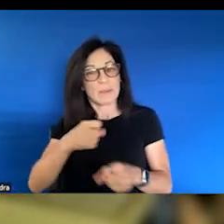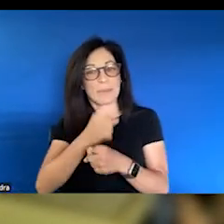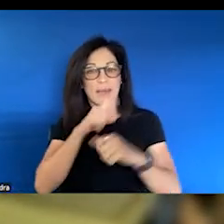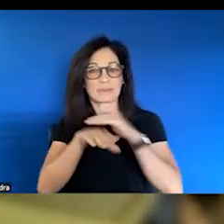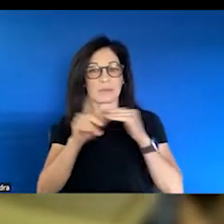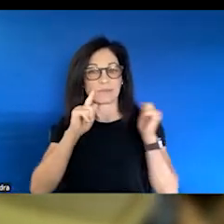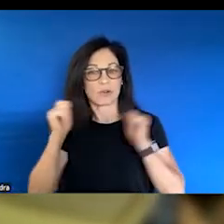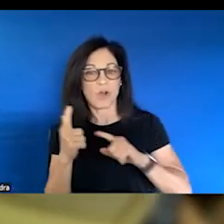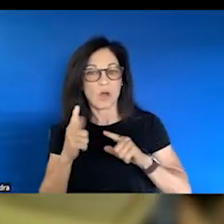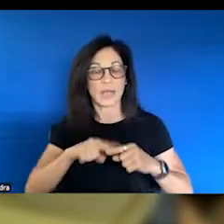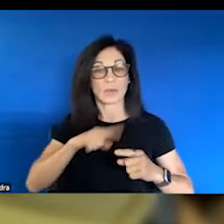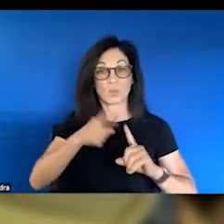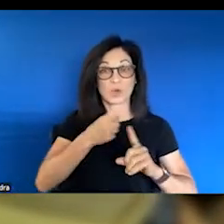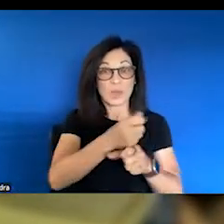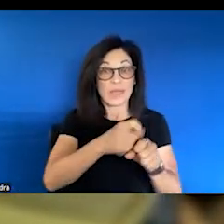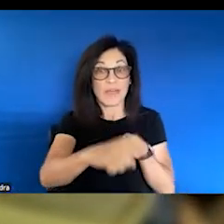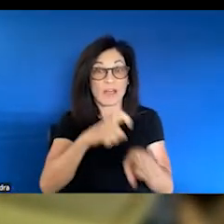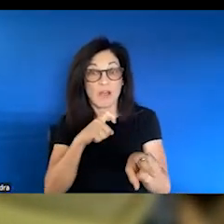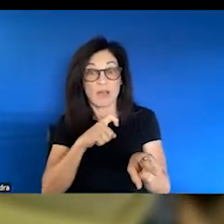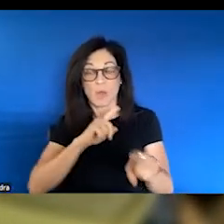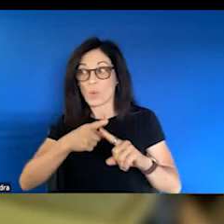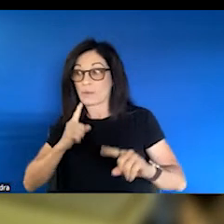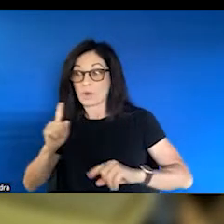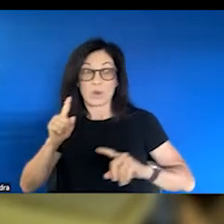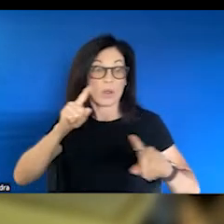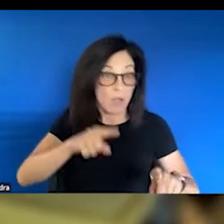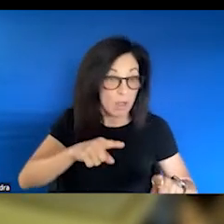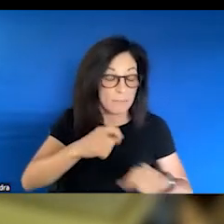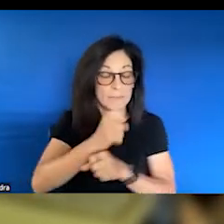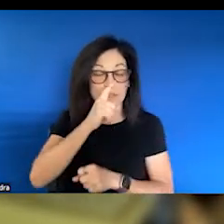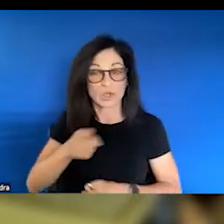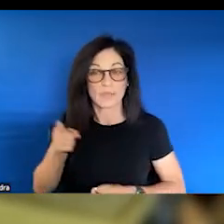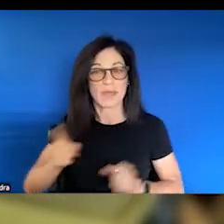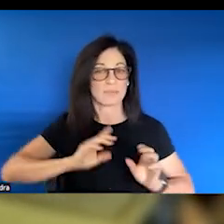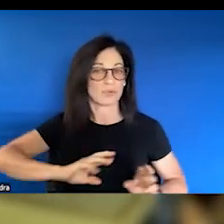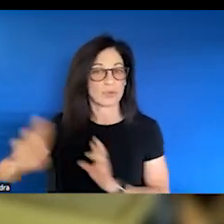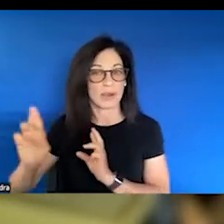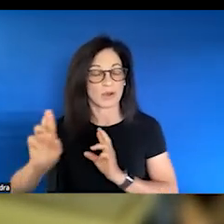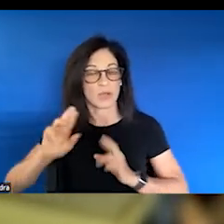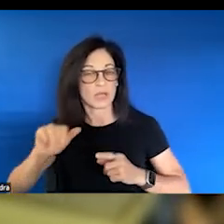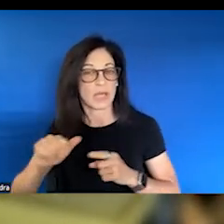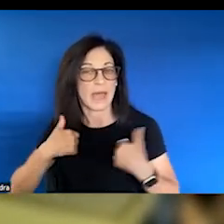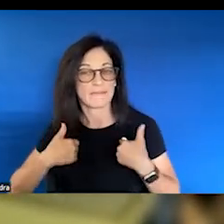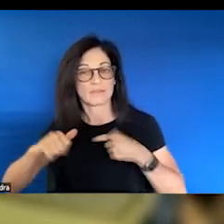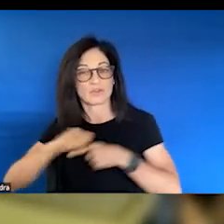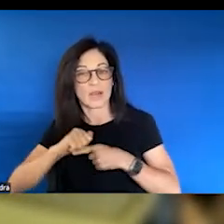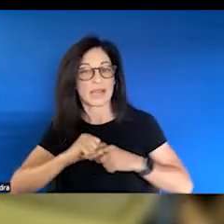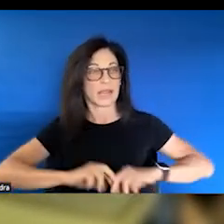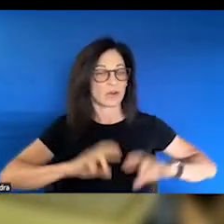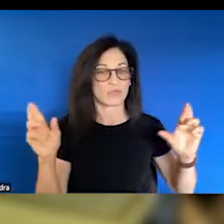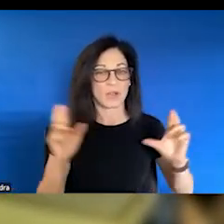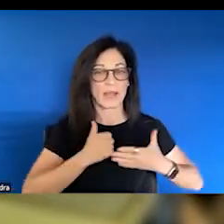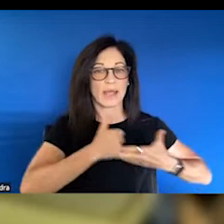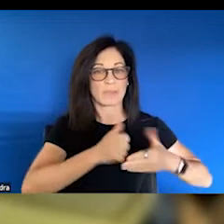we get the services, but once the services respond, making sure that they are prepared and trained and situated to help the individual in